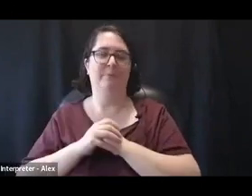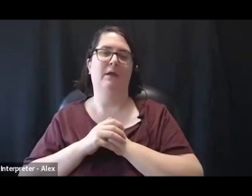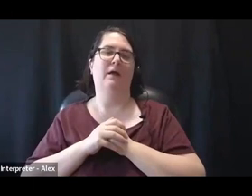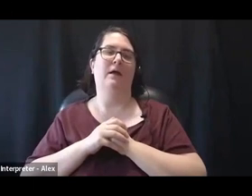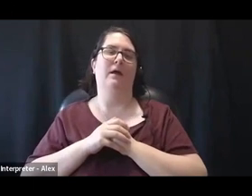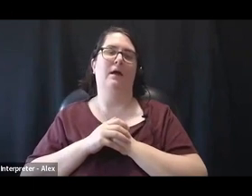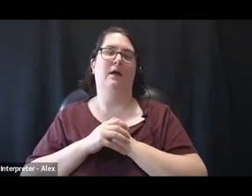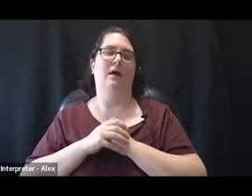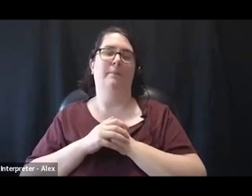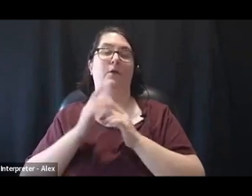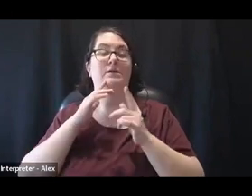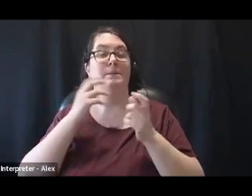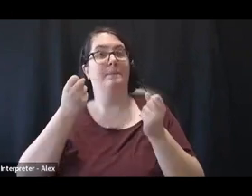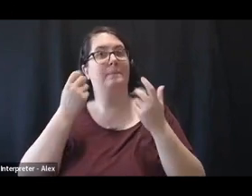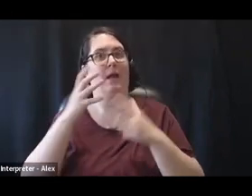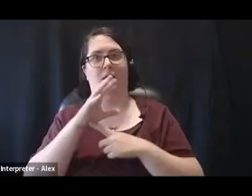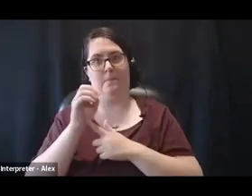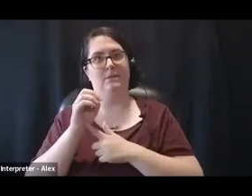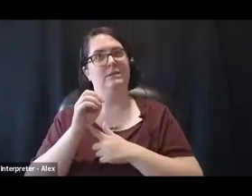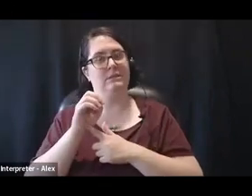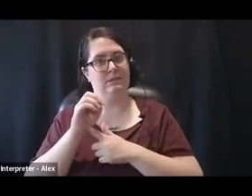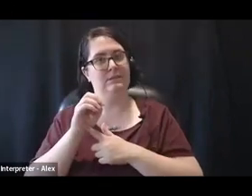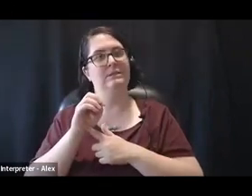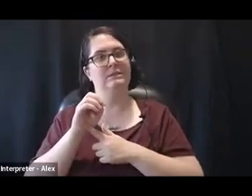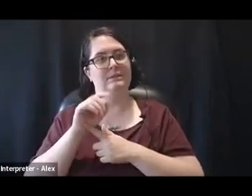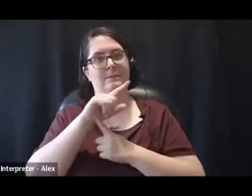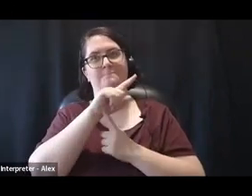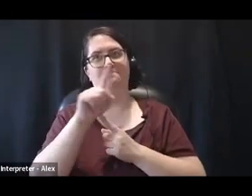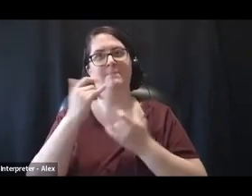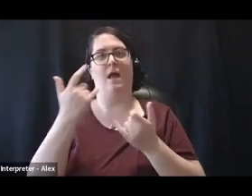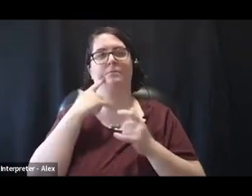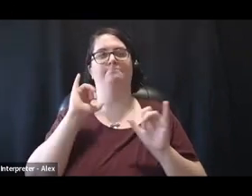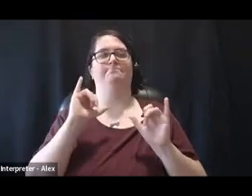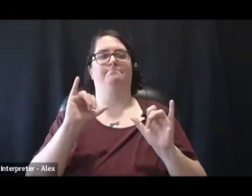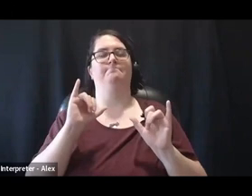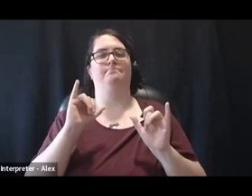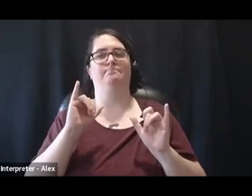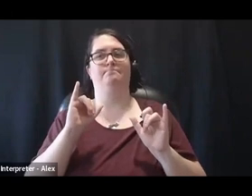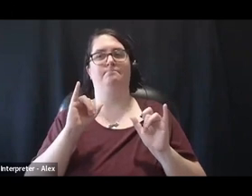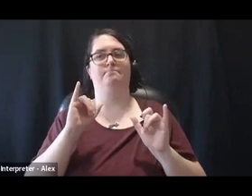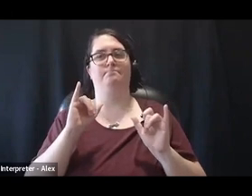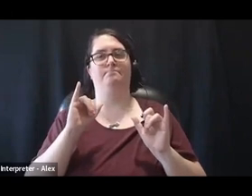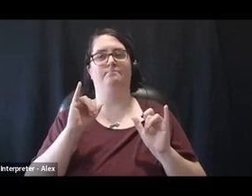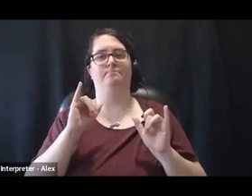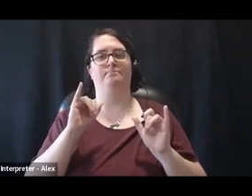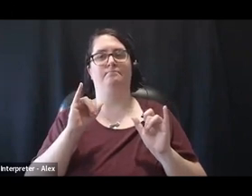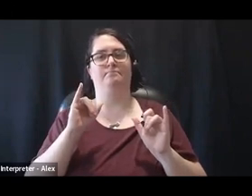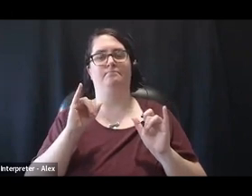And there are many companies who are understanding that people are needing